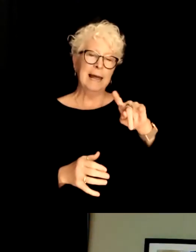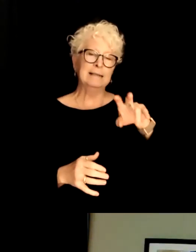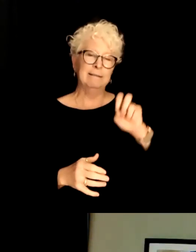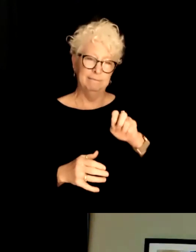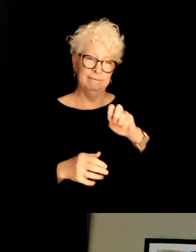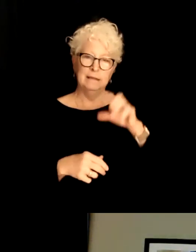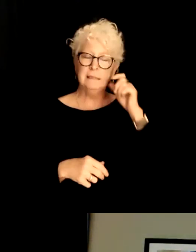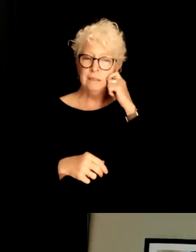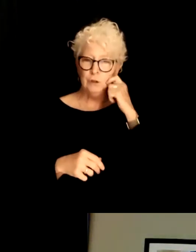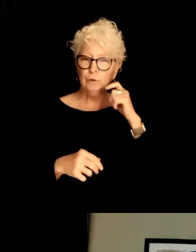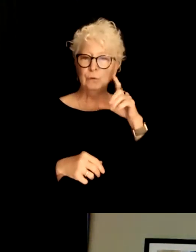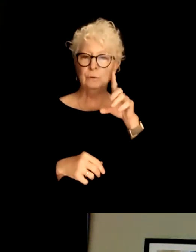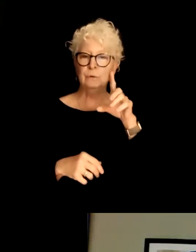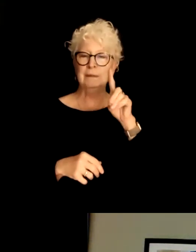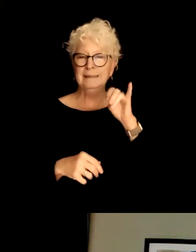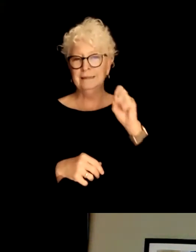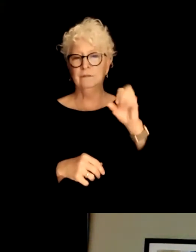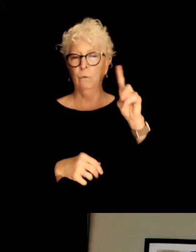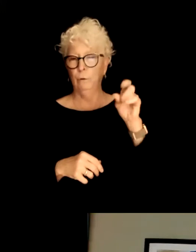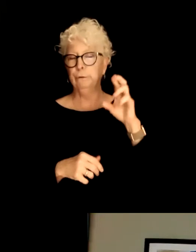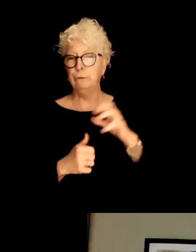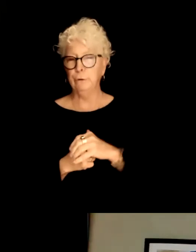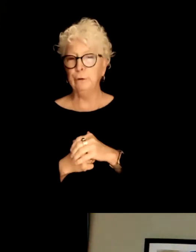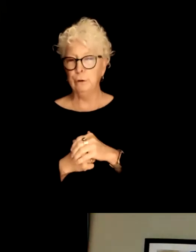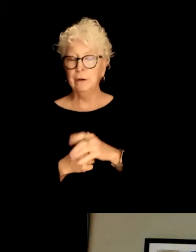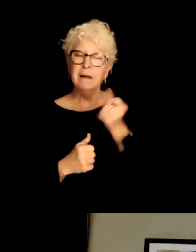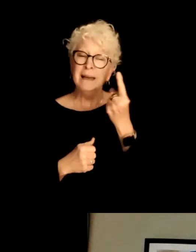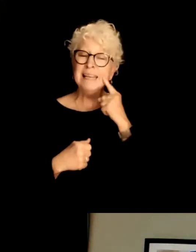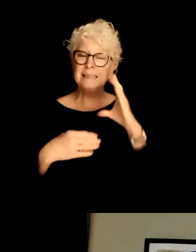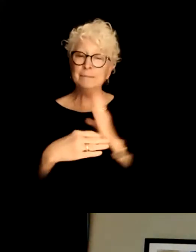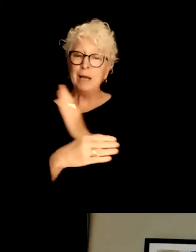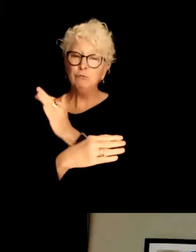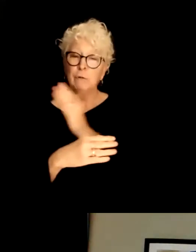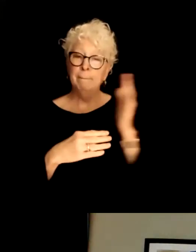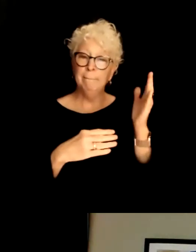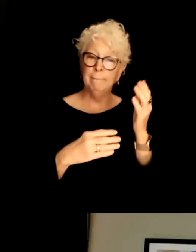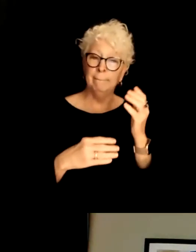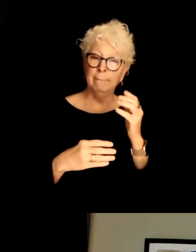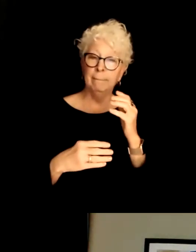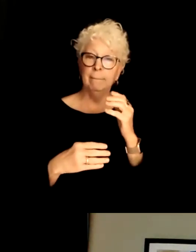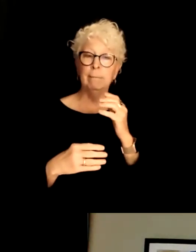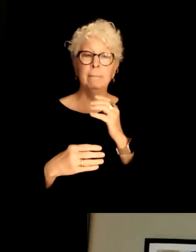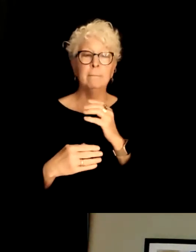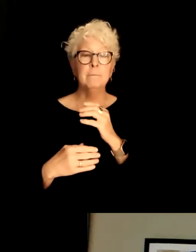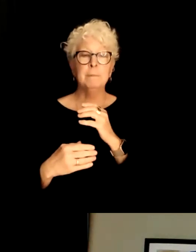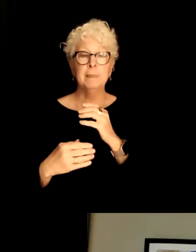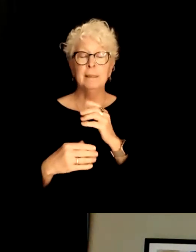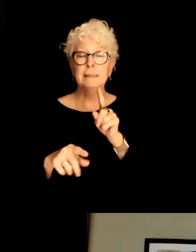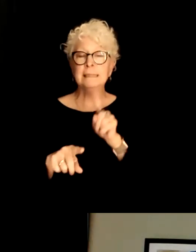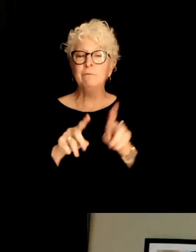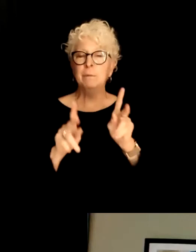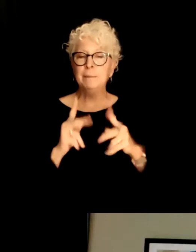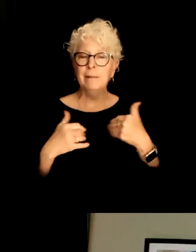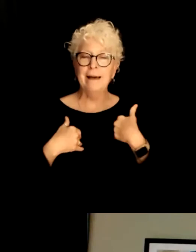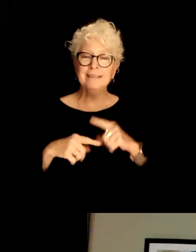connective tissue disorders. And it's a spectrum. So that means that different people are differently